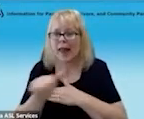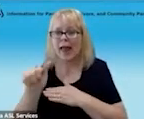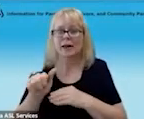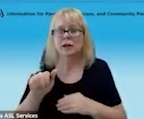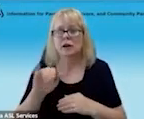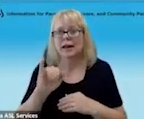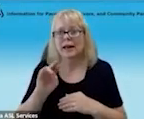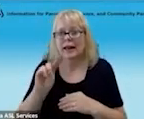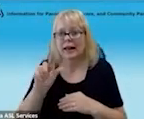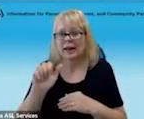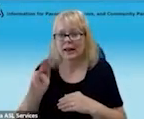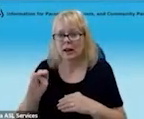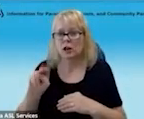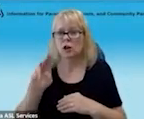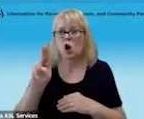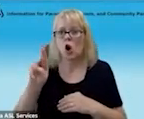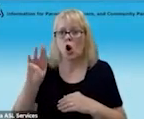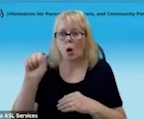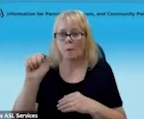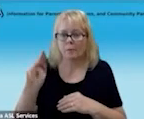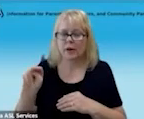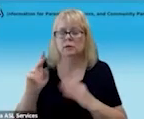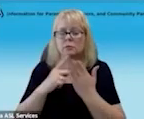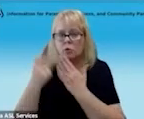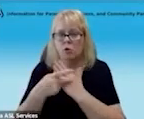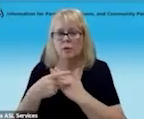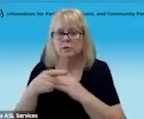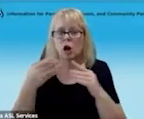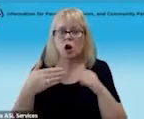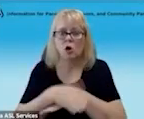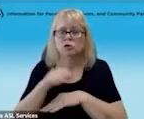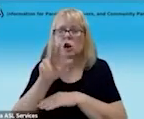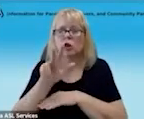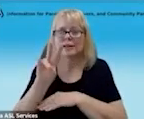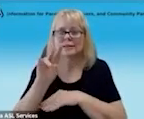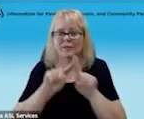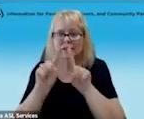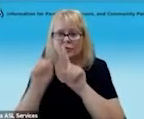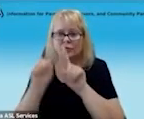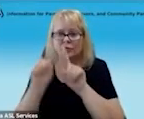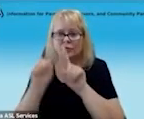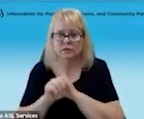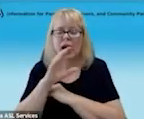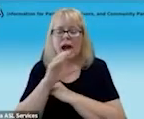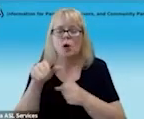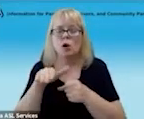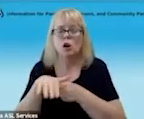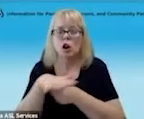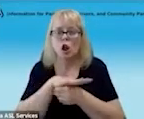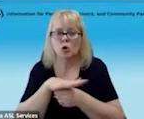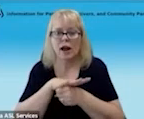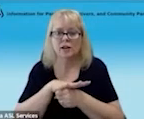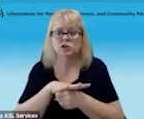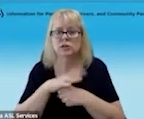tribe. And we have federally operated sites, tribal health programs, and urban Indian organizations that we